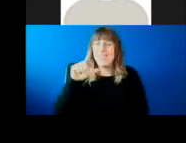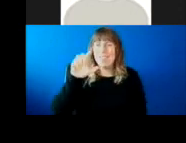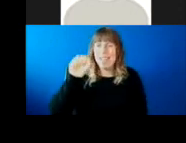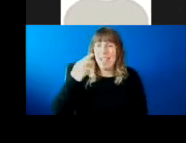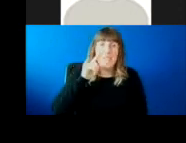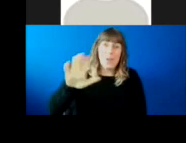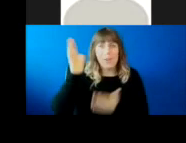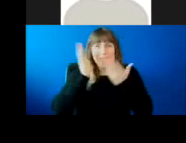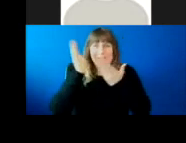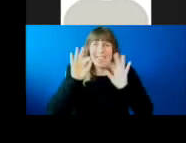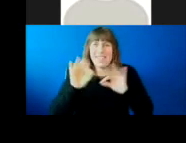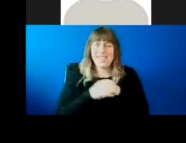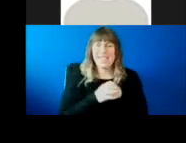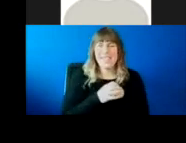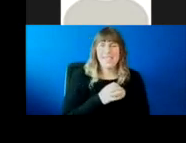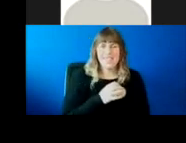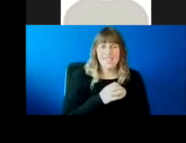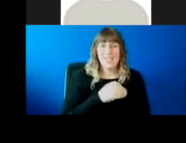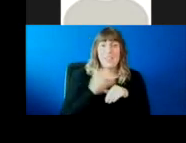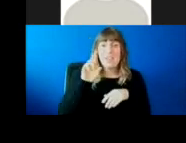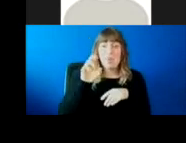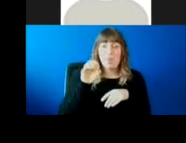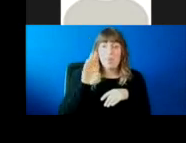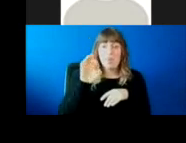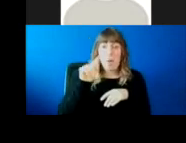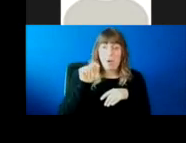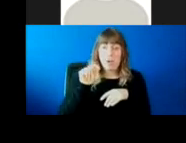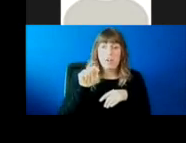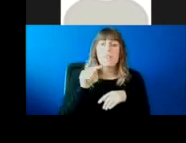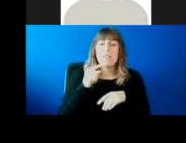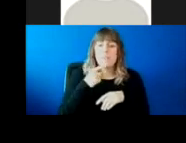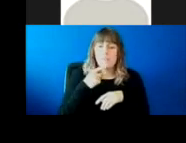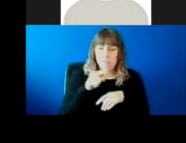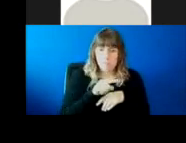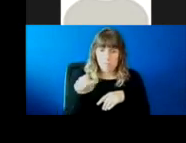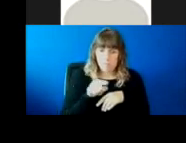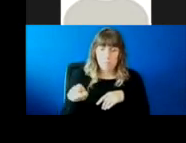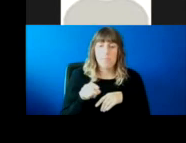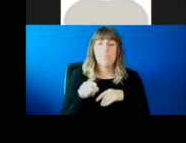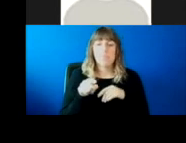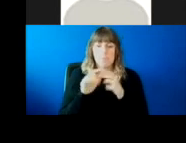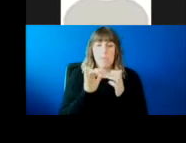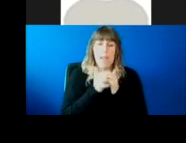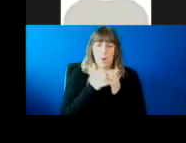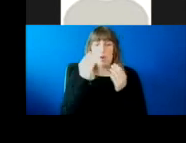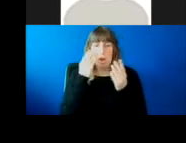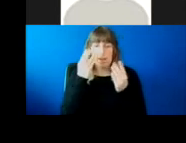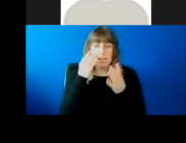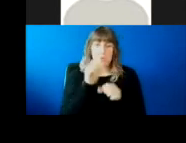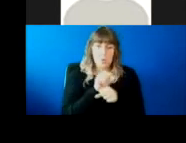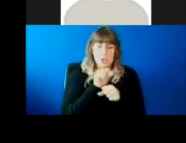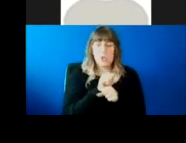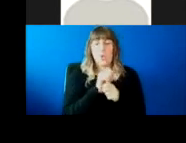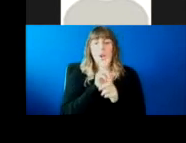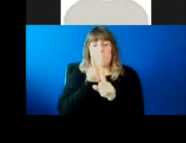service. You're awesome. Robert, it's good to think about your content as how your content actually works or translates to a particular social